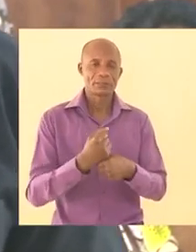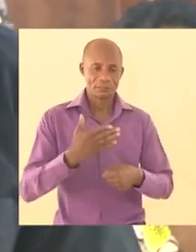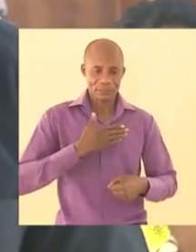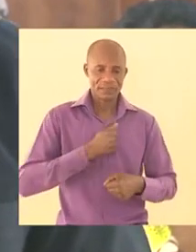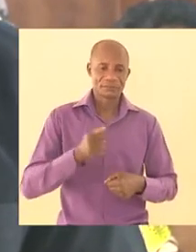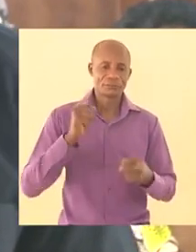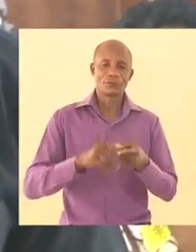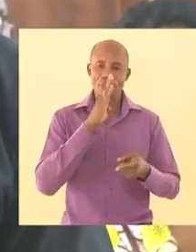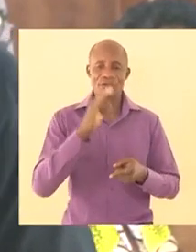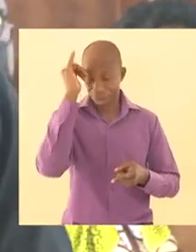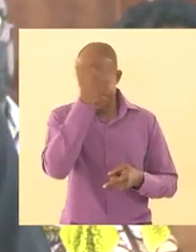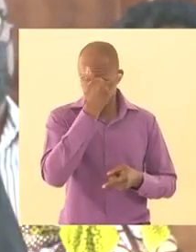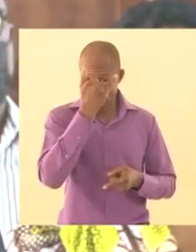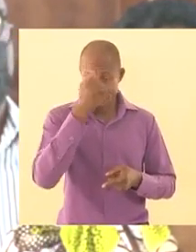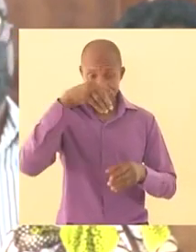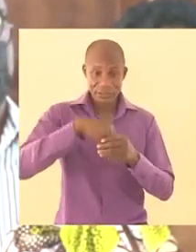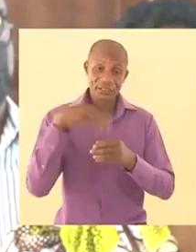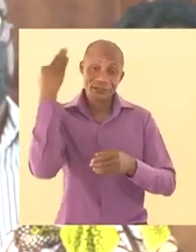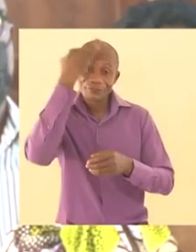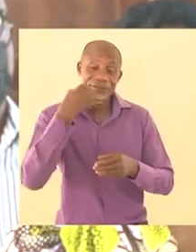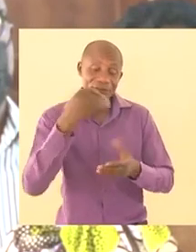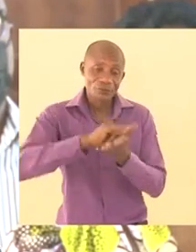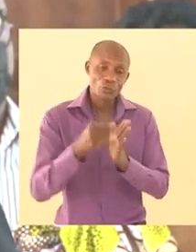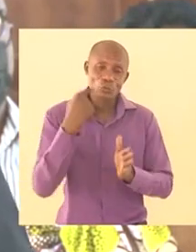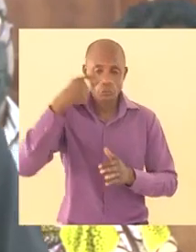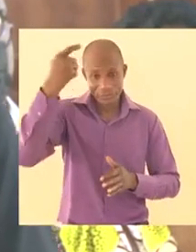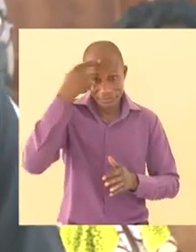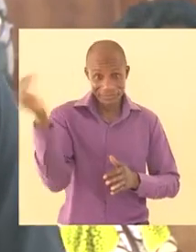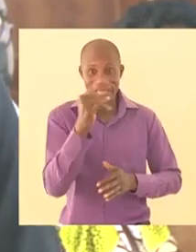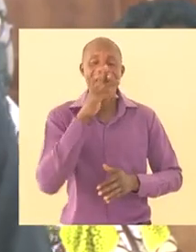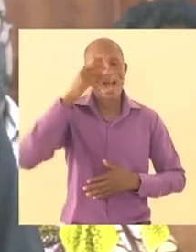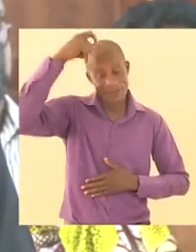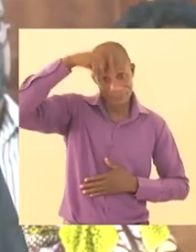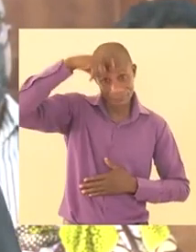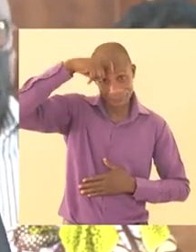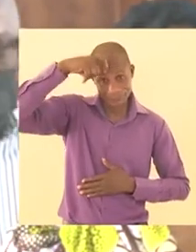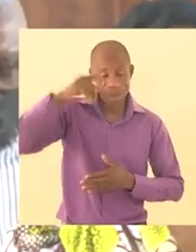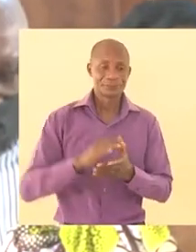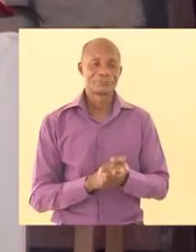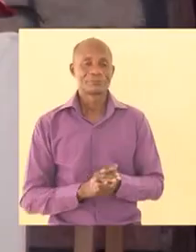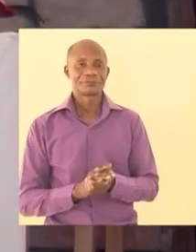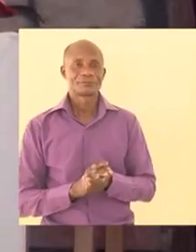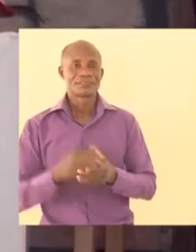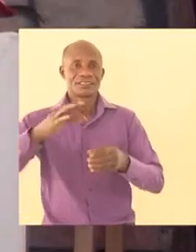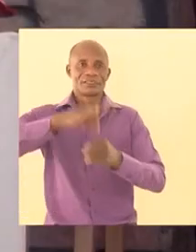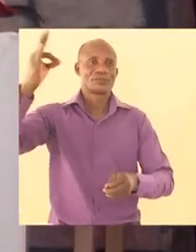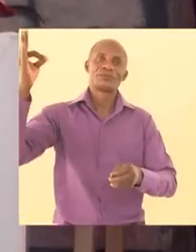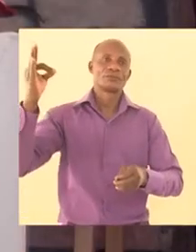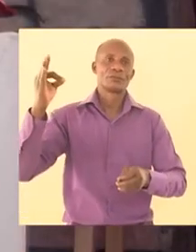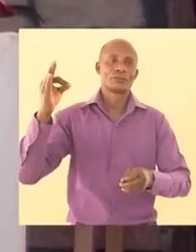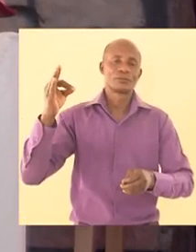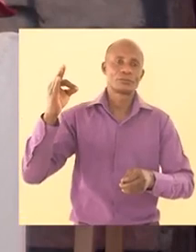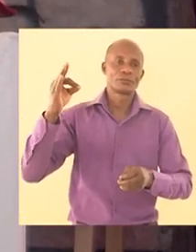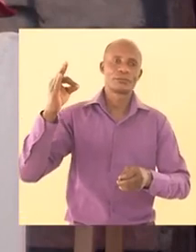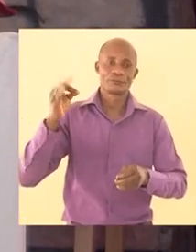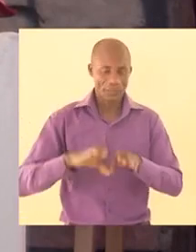the face of those who think they are wise in the world. Because religious spiritual activism,